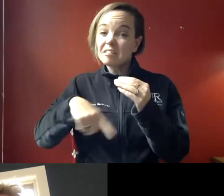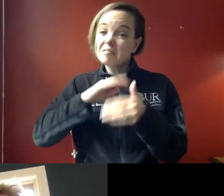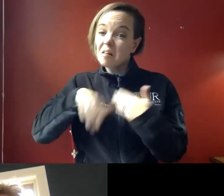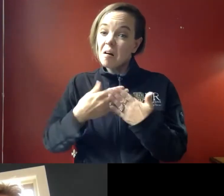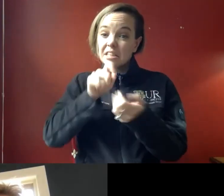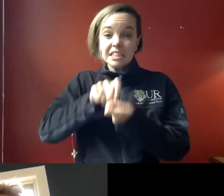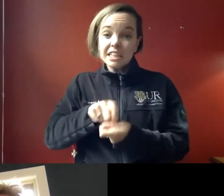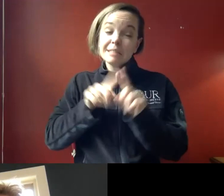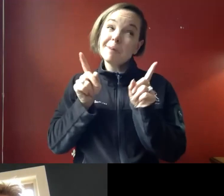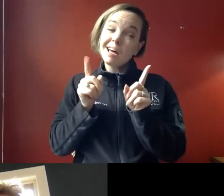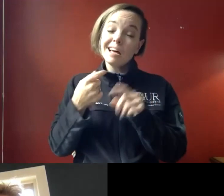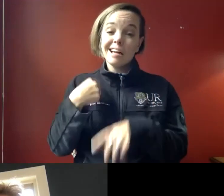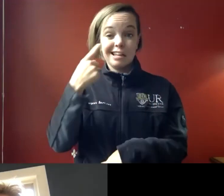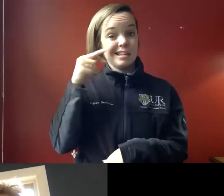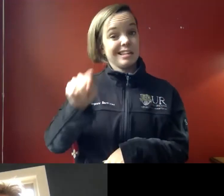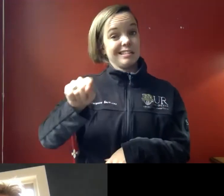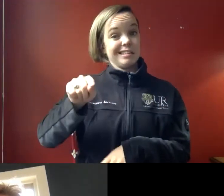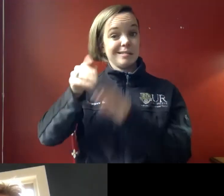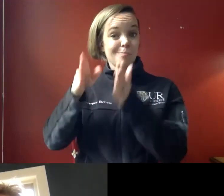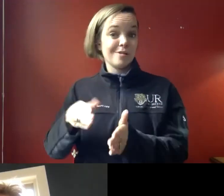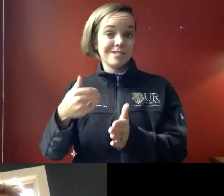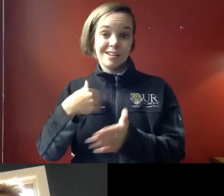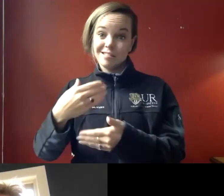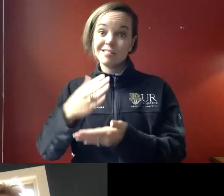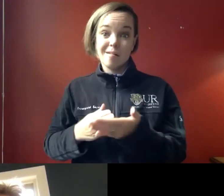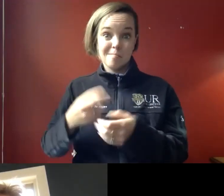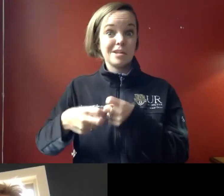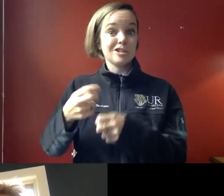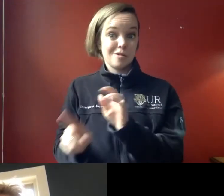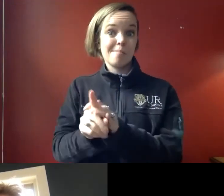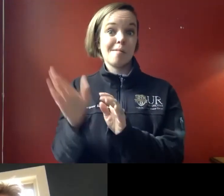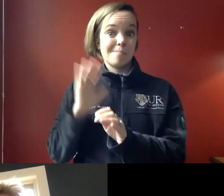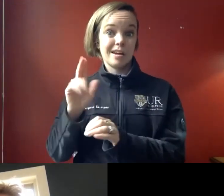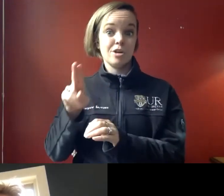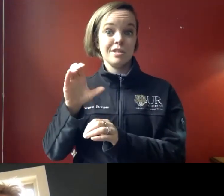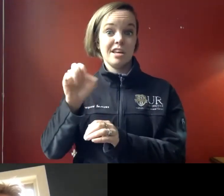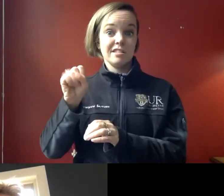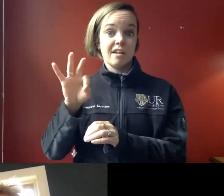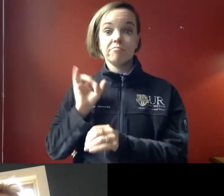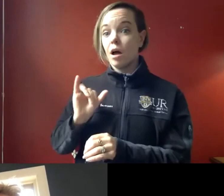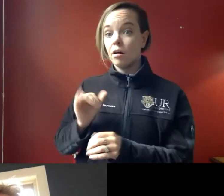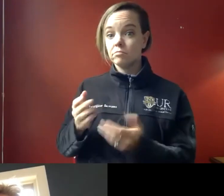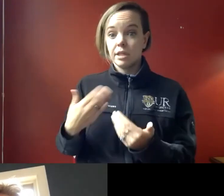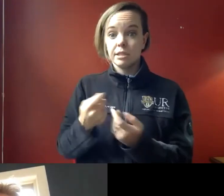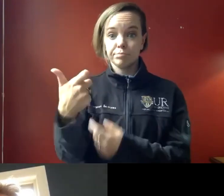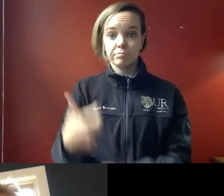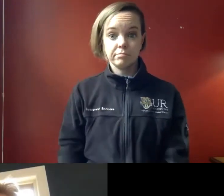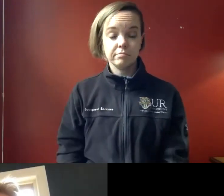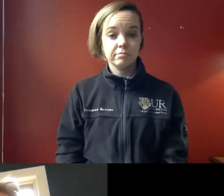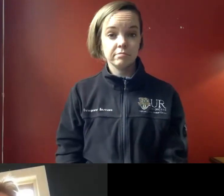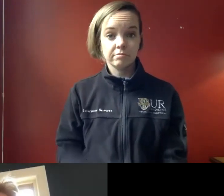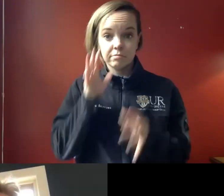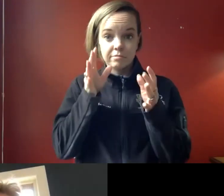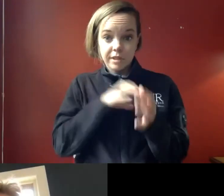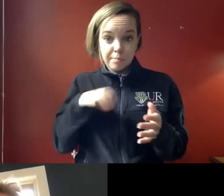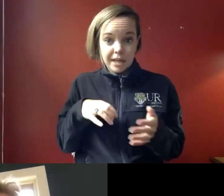think maybe they had some trouble when they were at UCSF, that person is eliminated. It makes it easier for the decision committee to say,